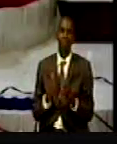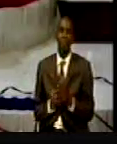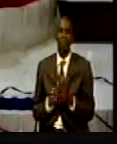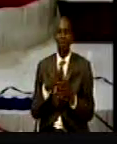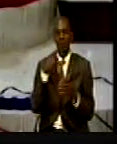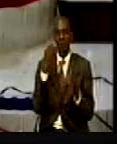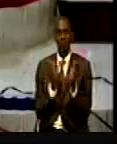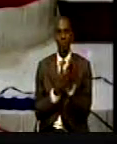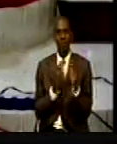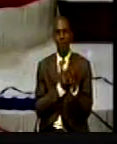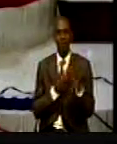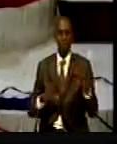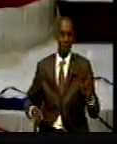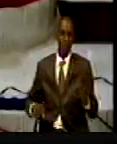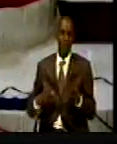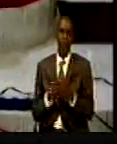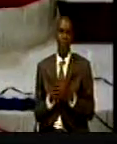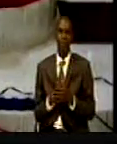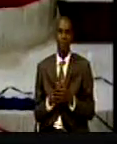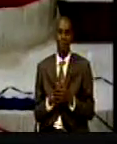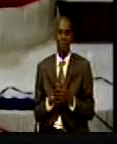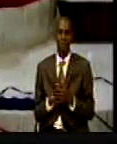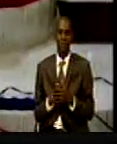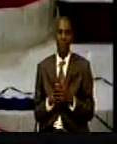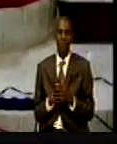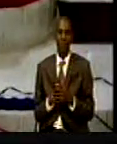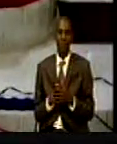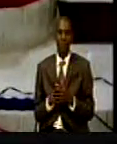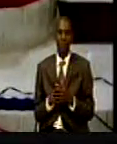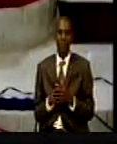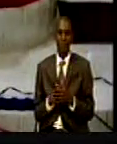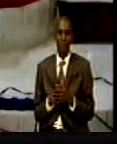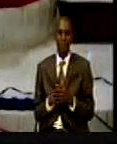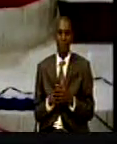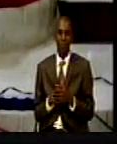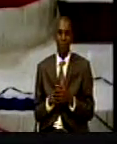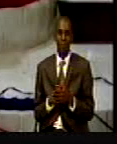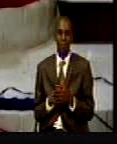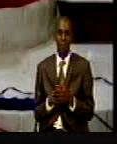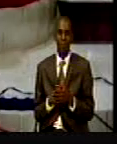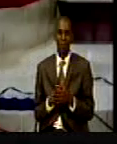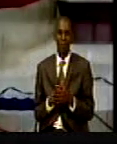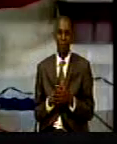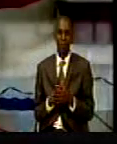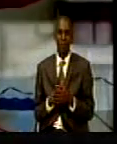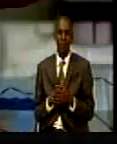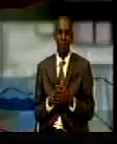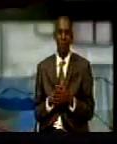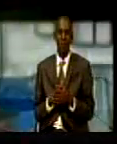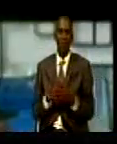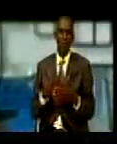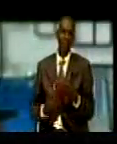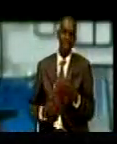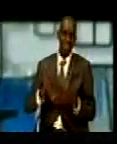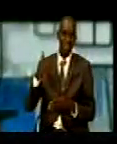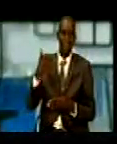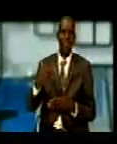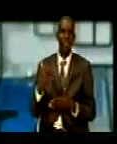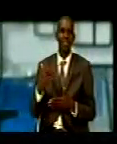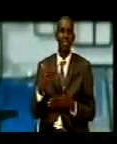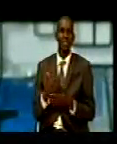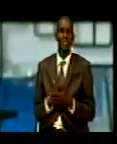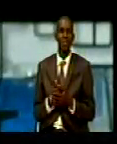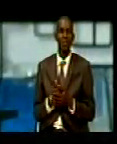now. Look at me shining. Before you said now. And next, we go to